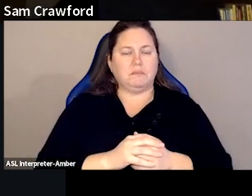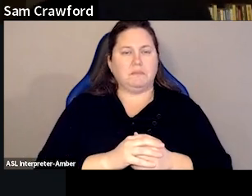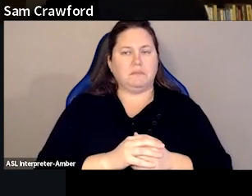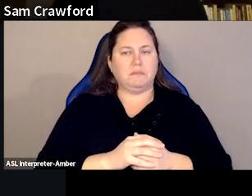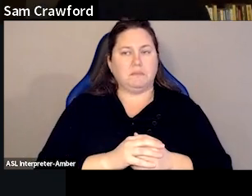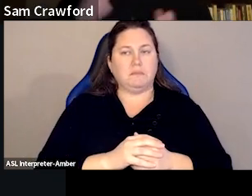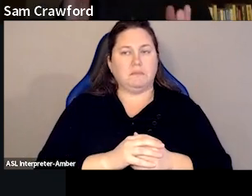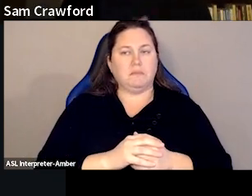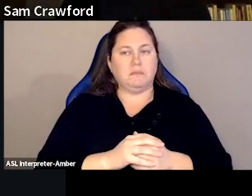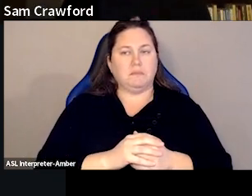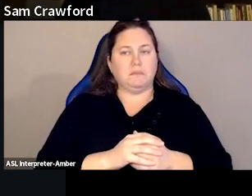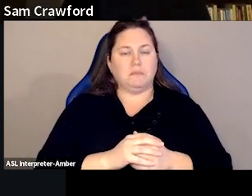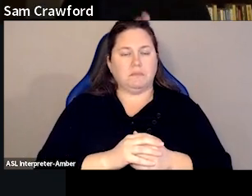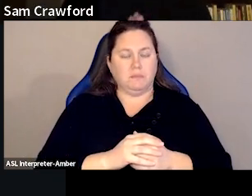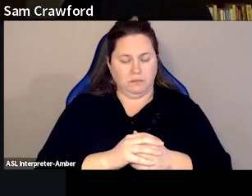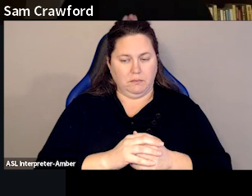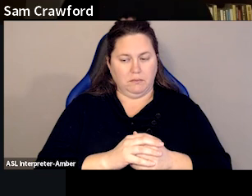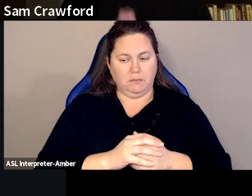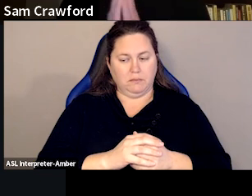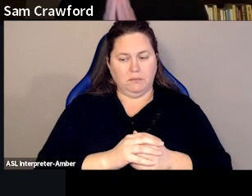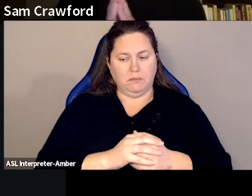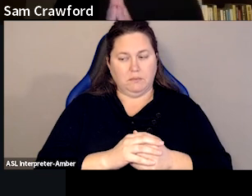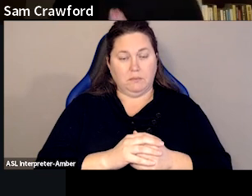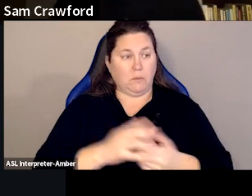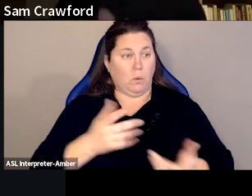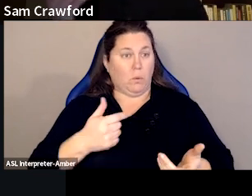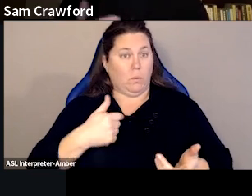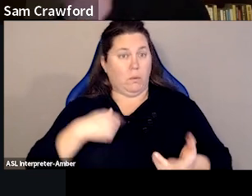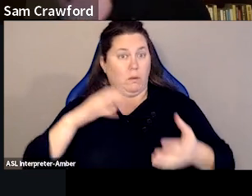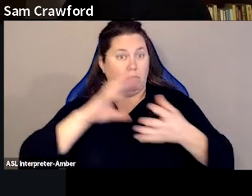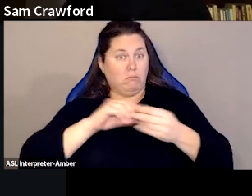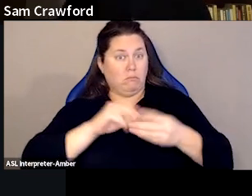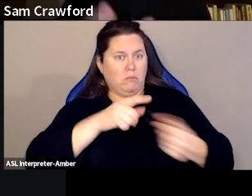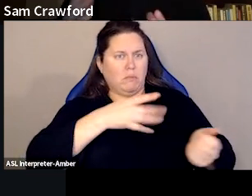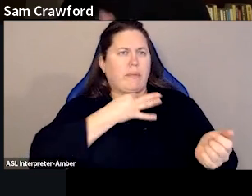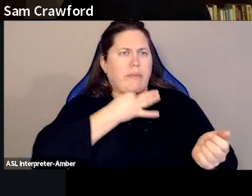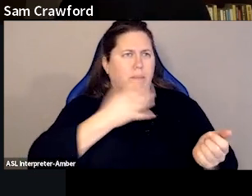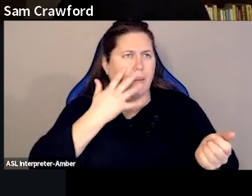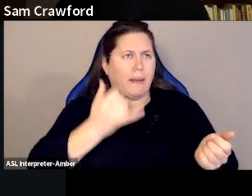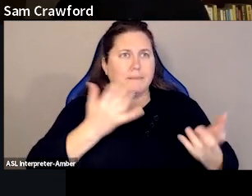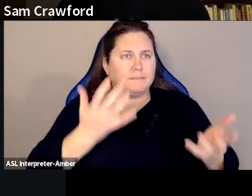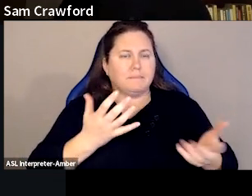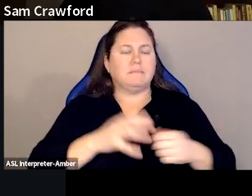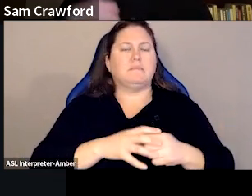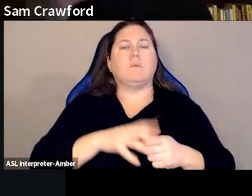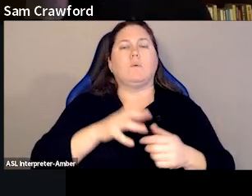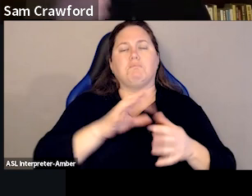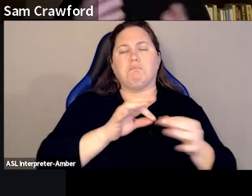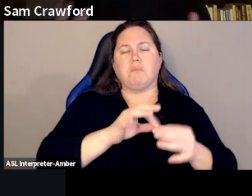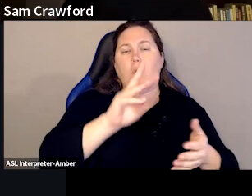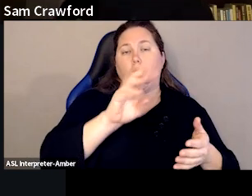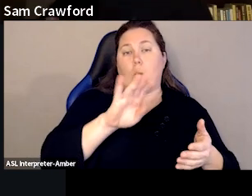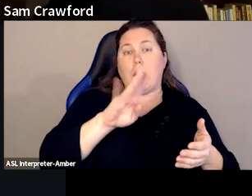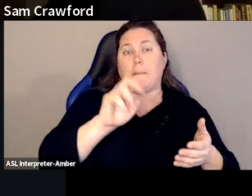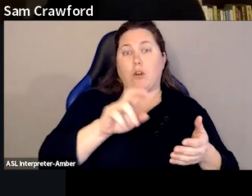So who am I and why you may want to listen to me? We're going to go through what this webinar is and what it isn't. We're going to explore